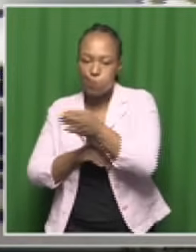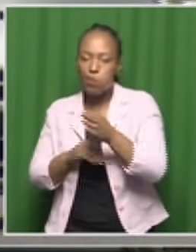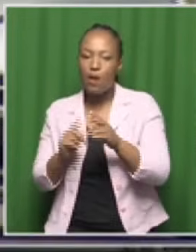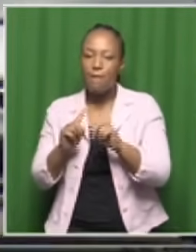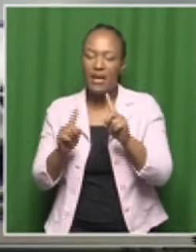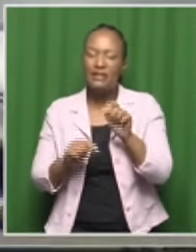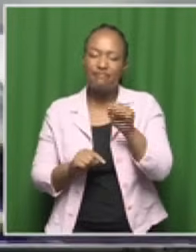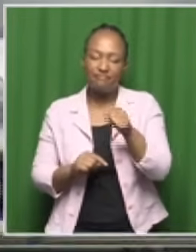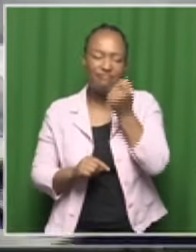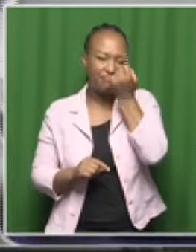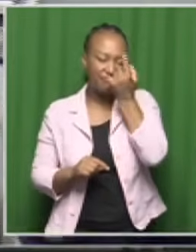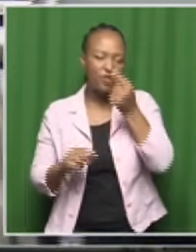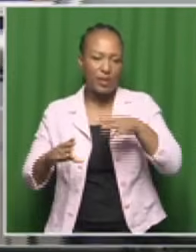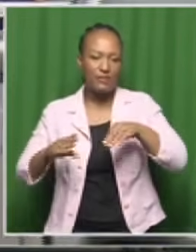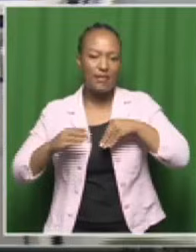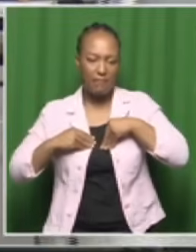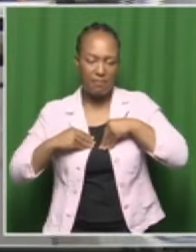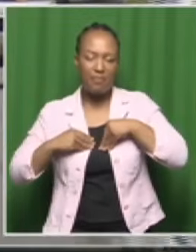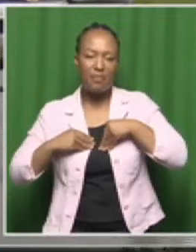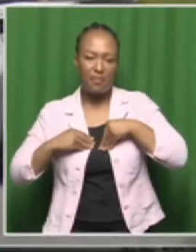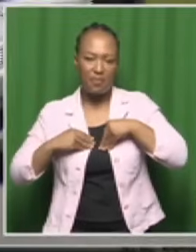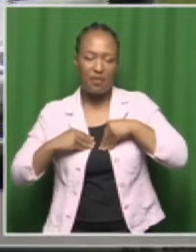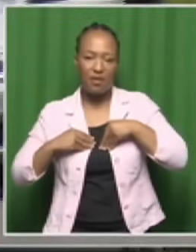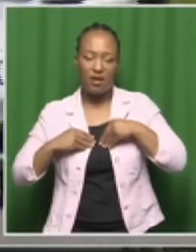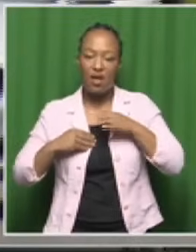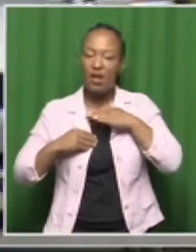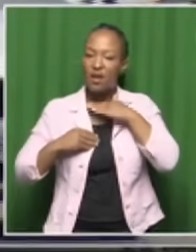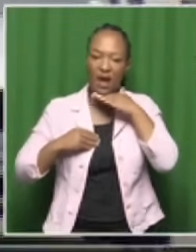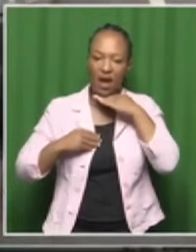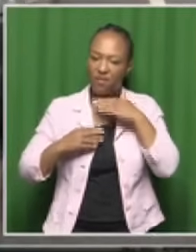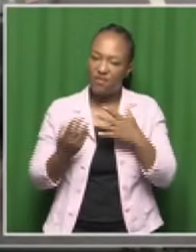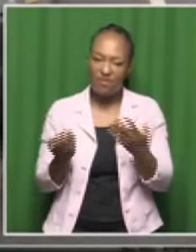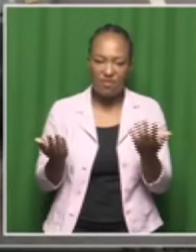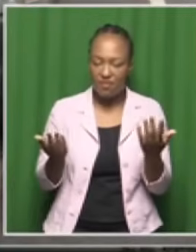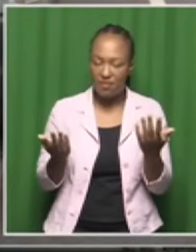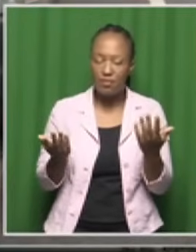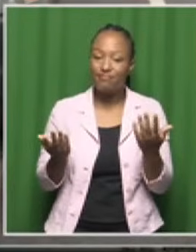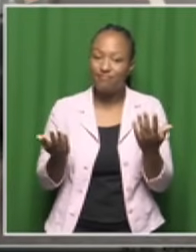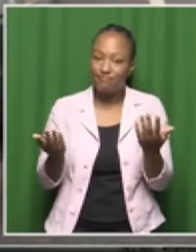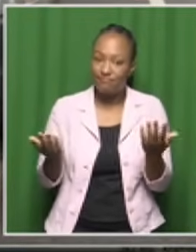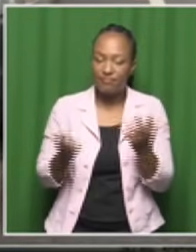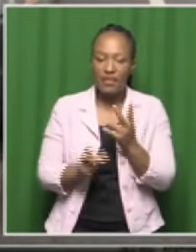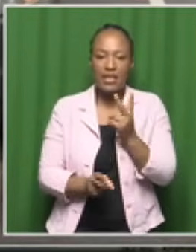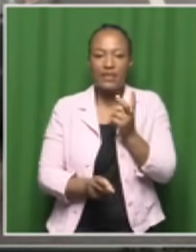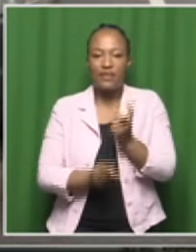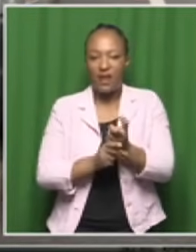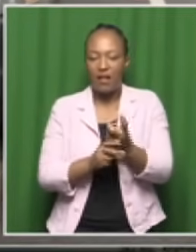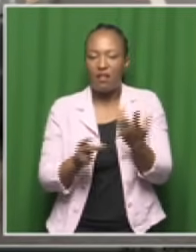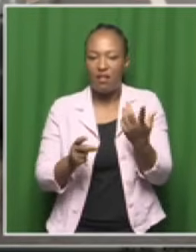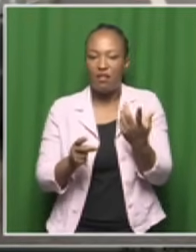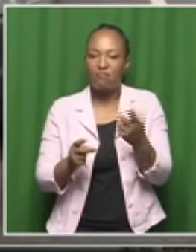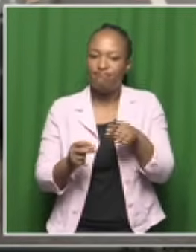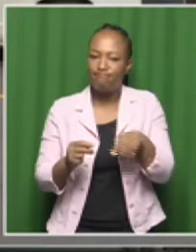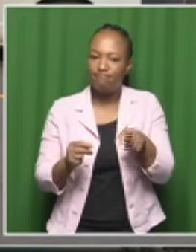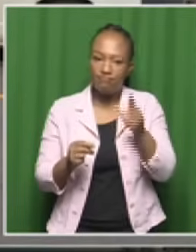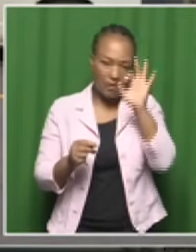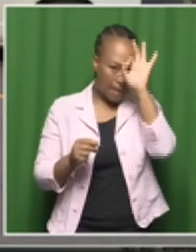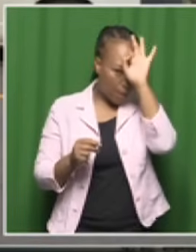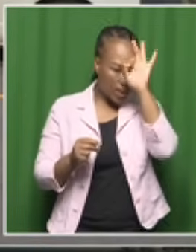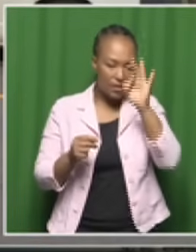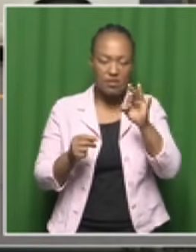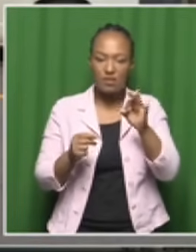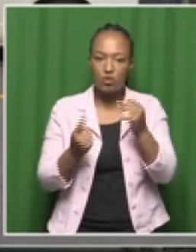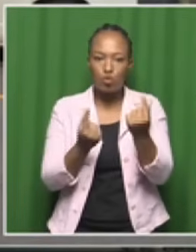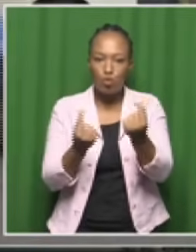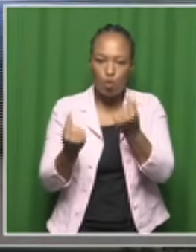we do not have enough law enforcers on the road. So it's difficult sometimes for law enforcers to be able to do their